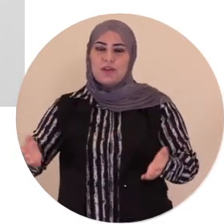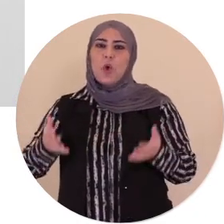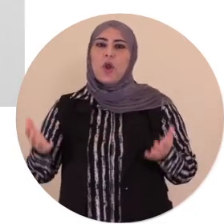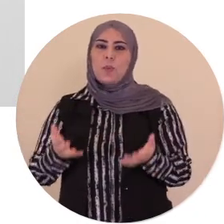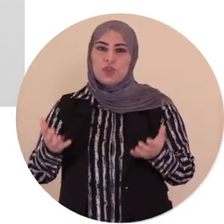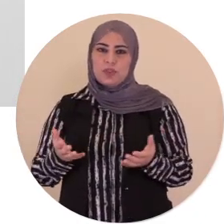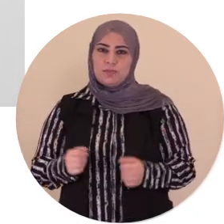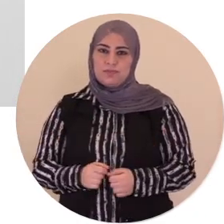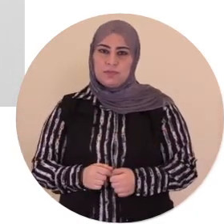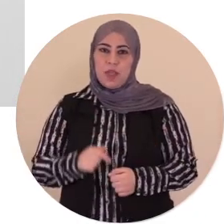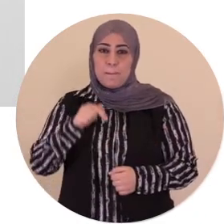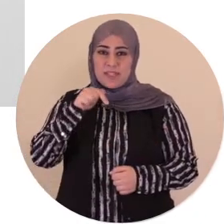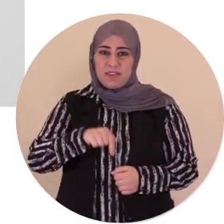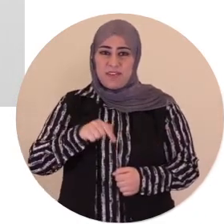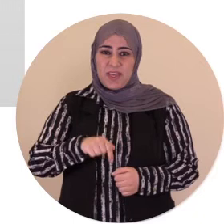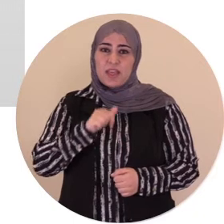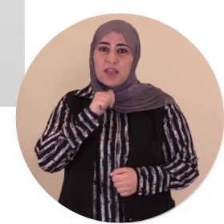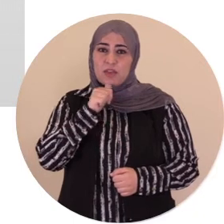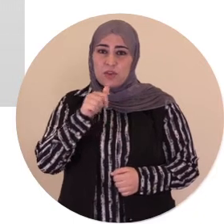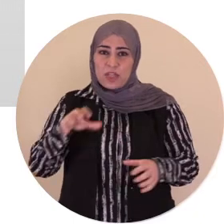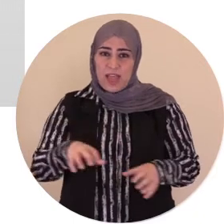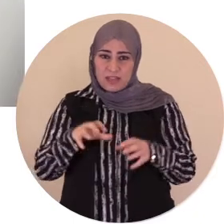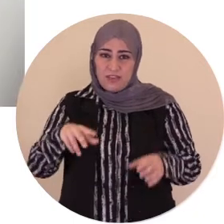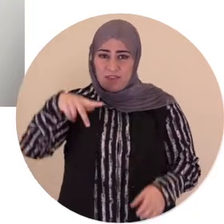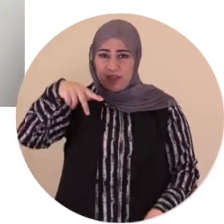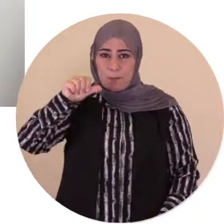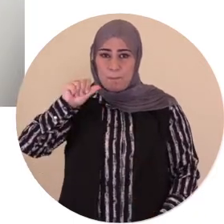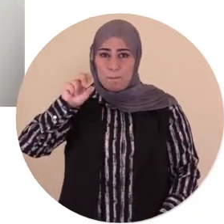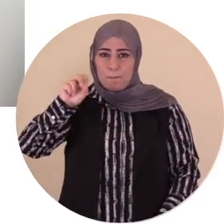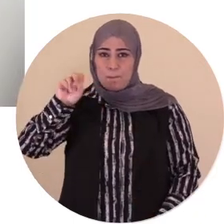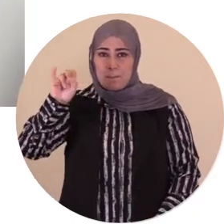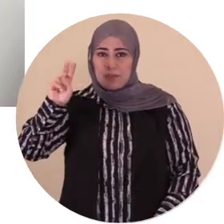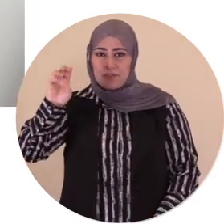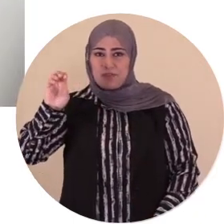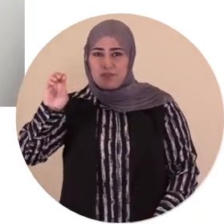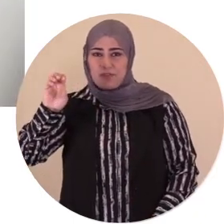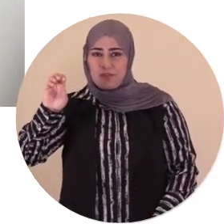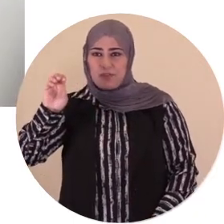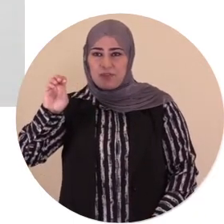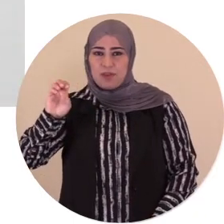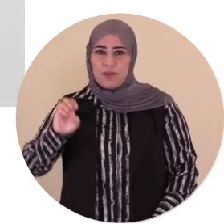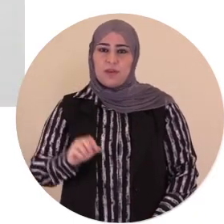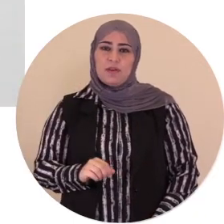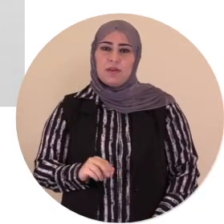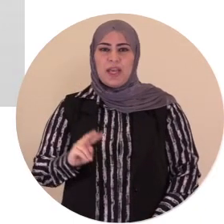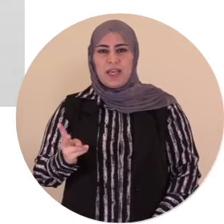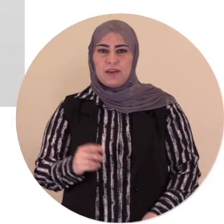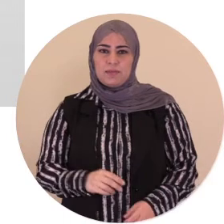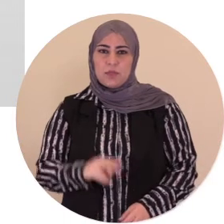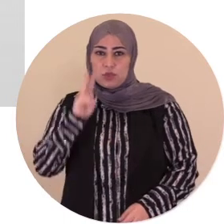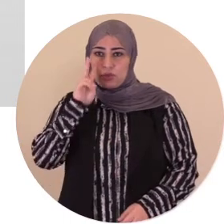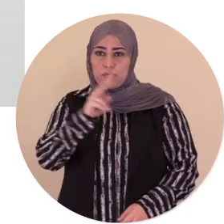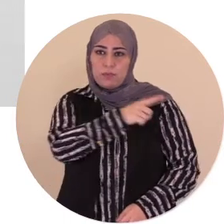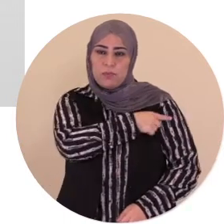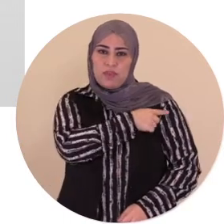verb rather than the subject himself or herself. Let's look at these sentences. I can clean my